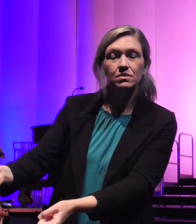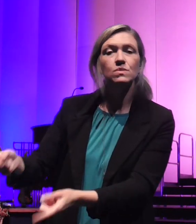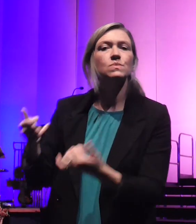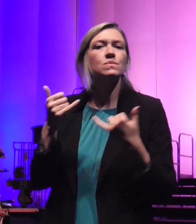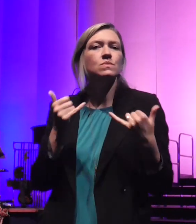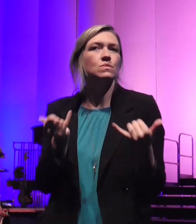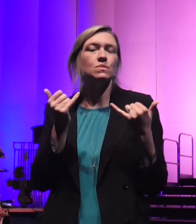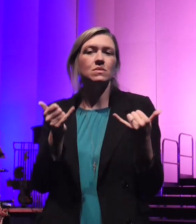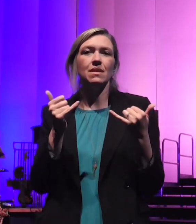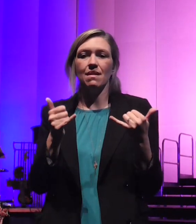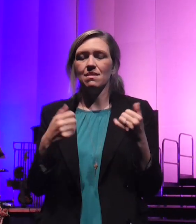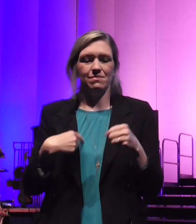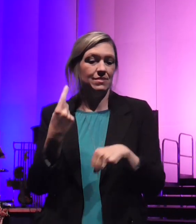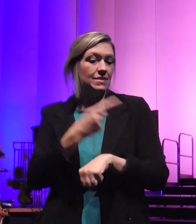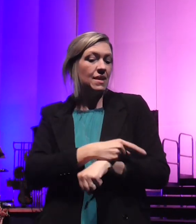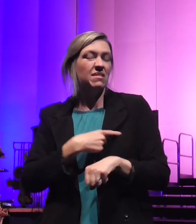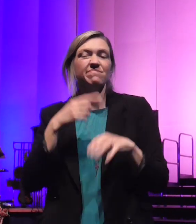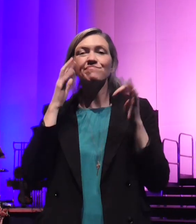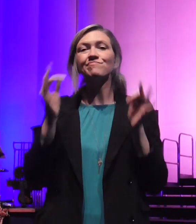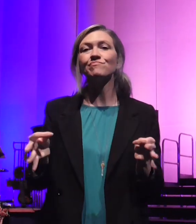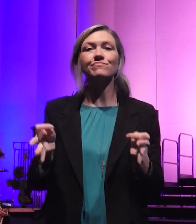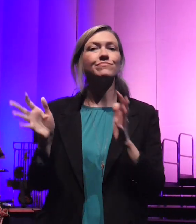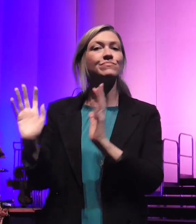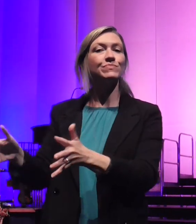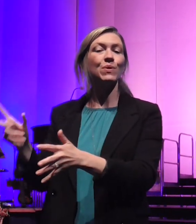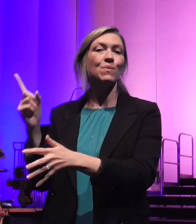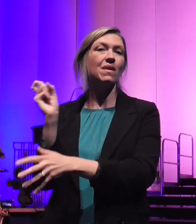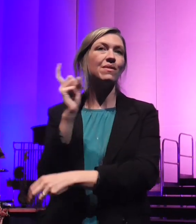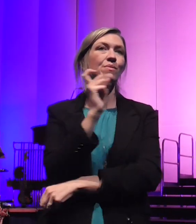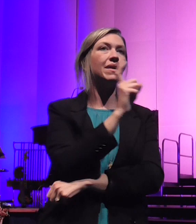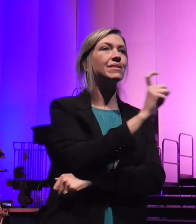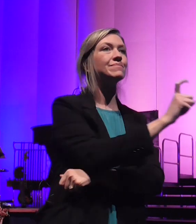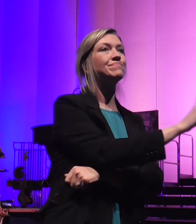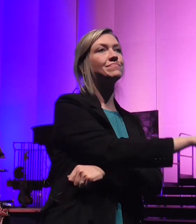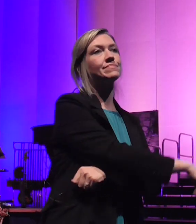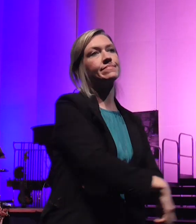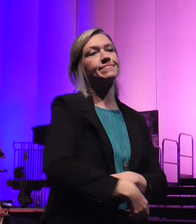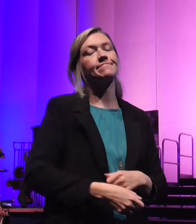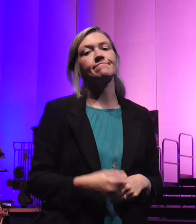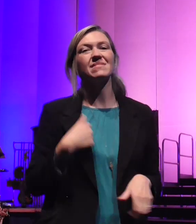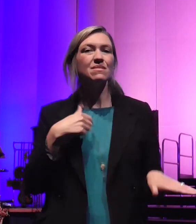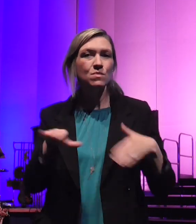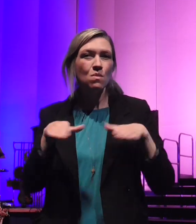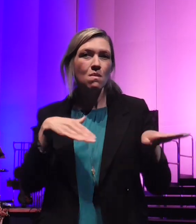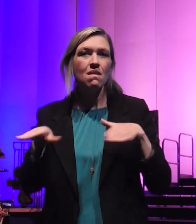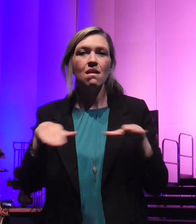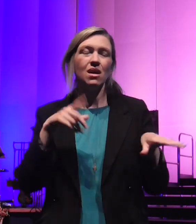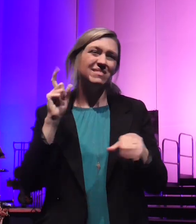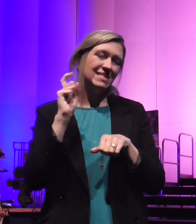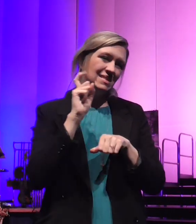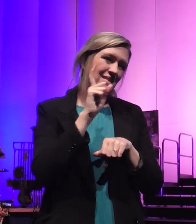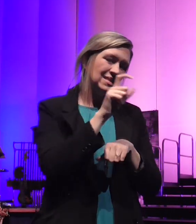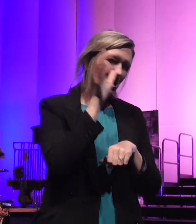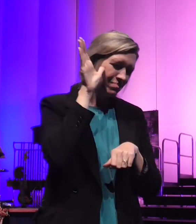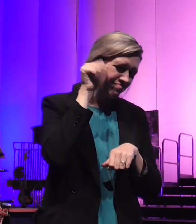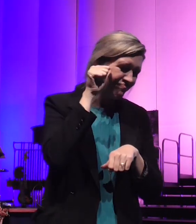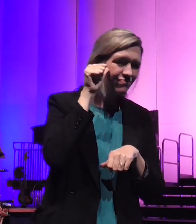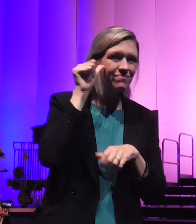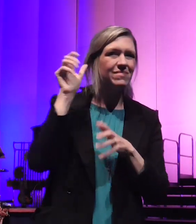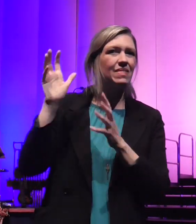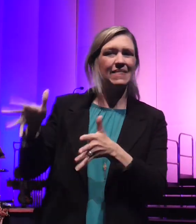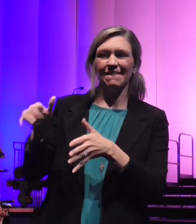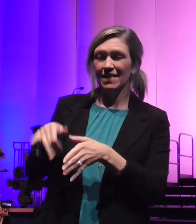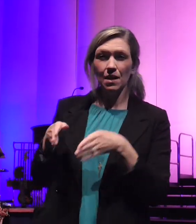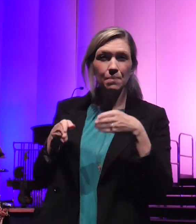long. Today is the day I walk away. I'm walking away from